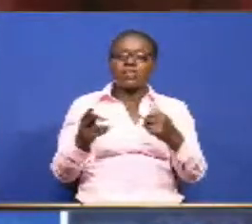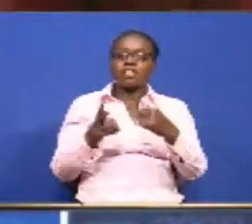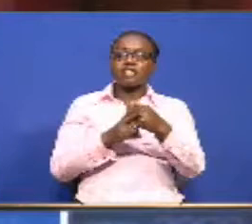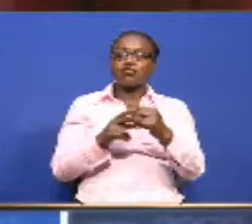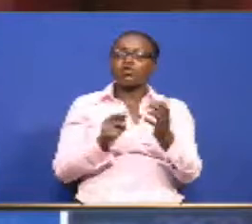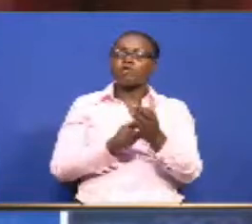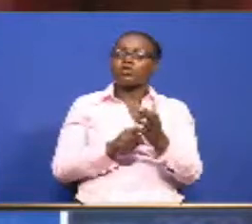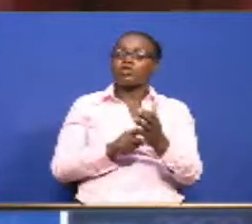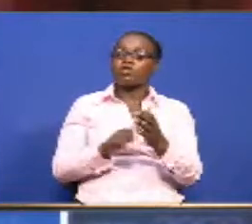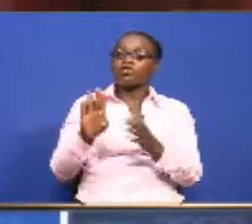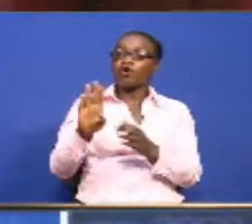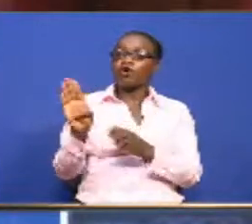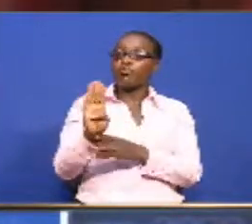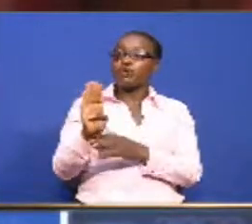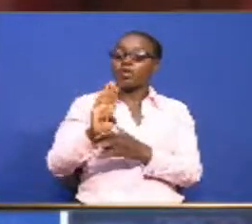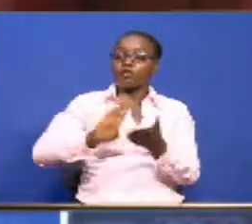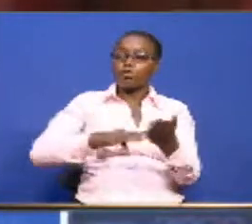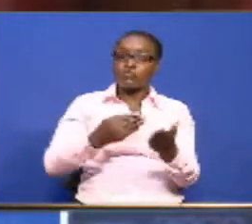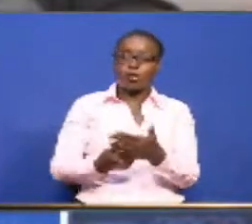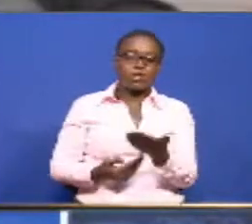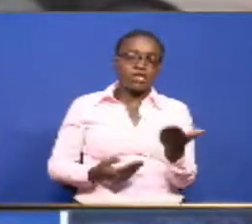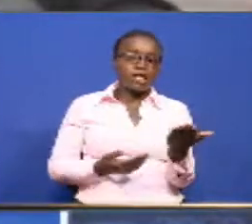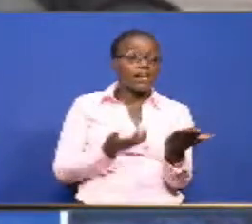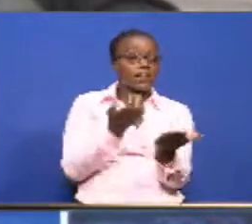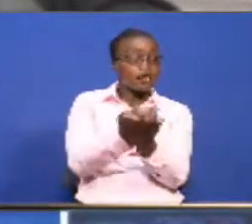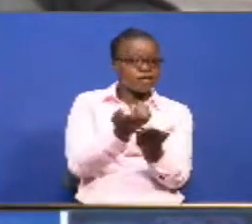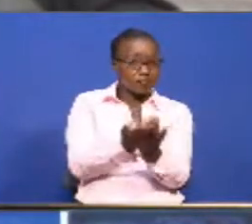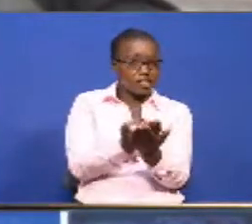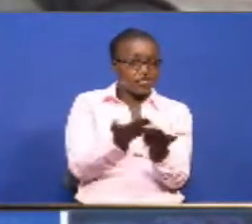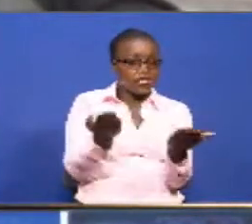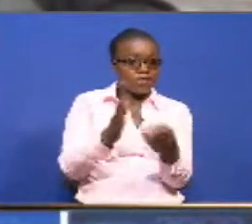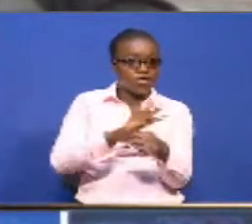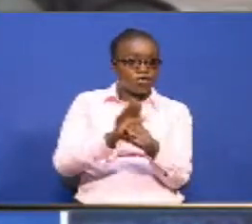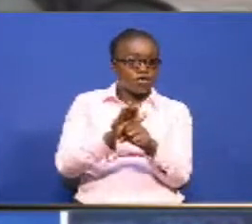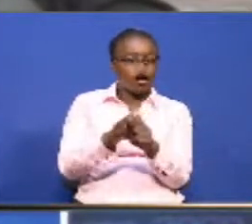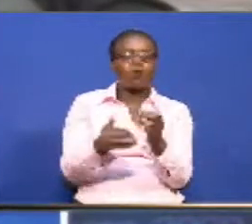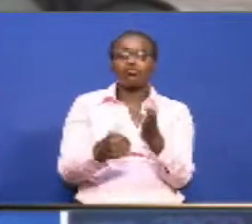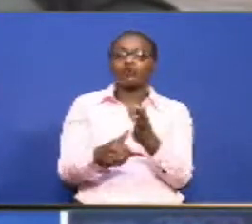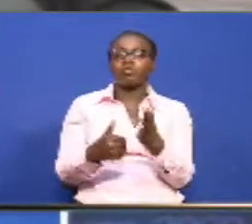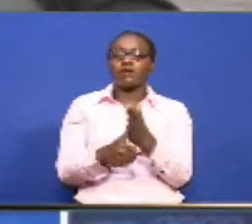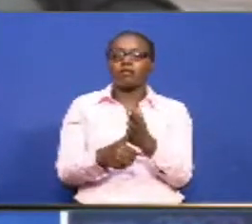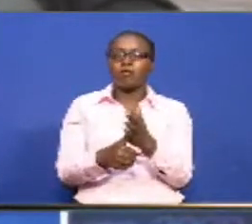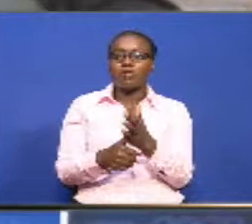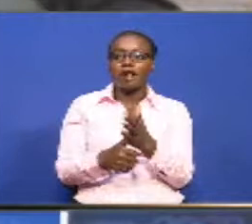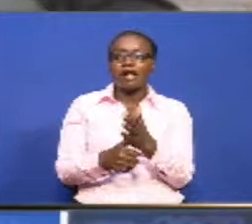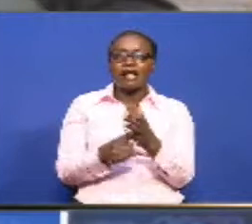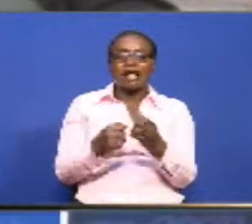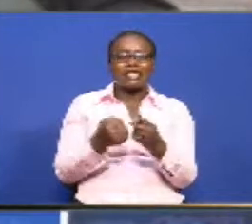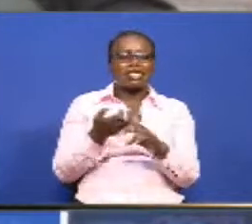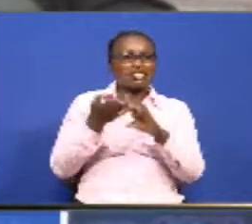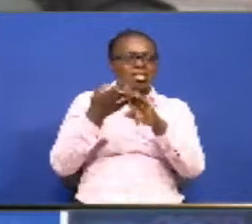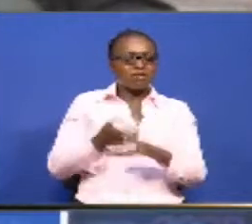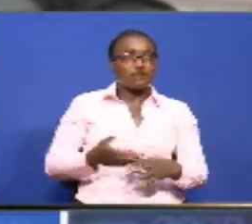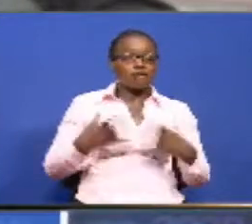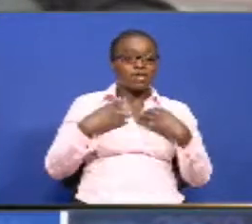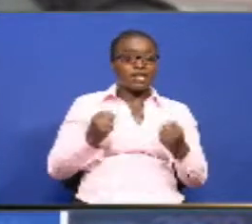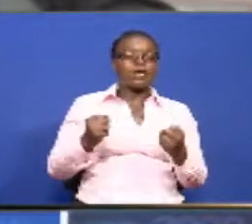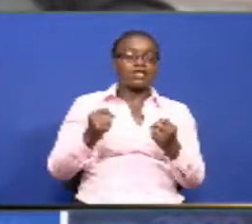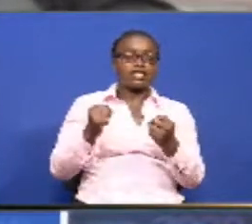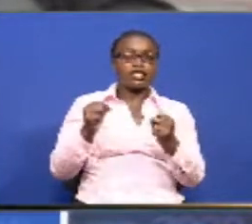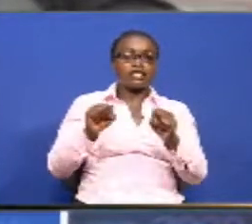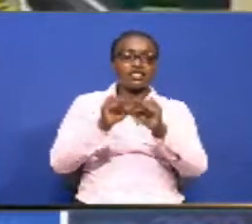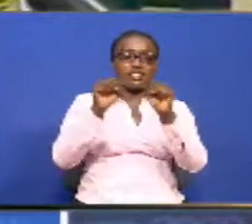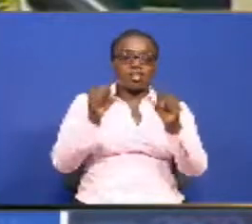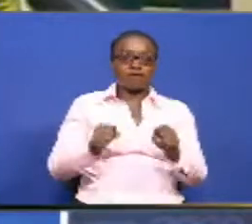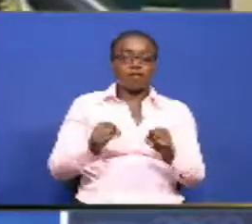been proposed. Evidently, the COVID-19 pandemic has overstretched our healthcare system. The